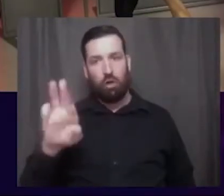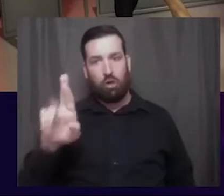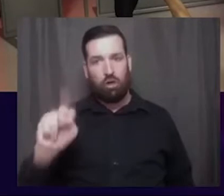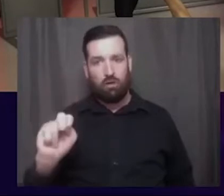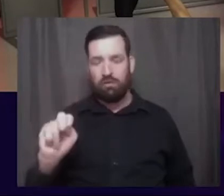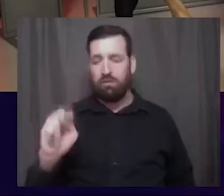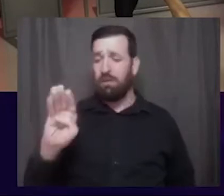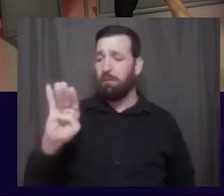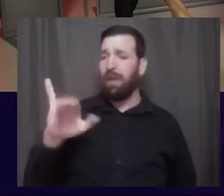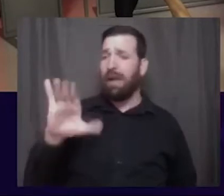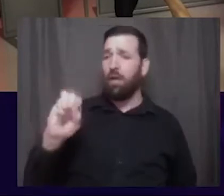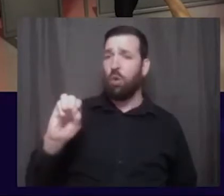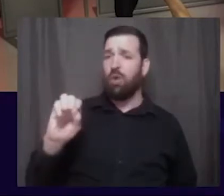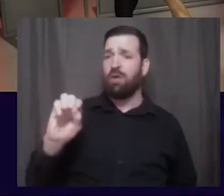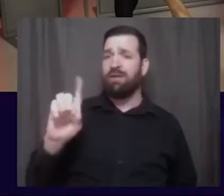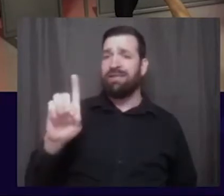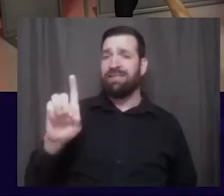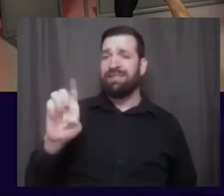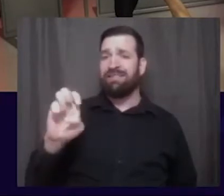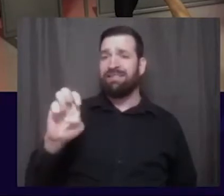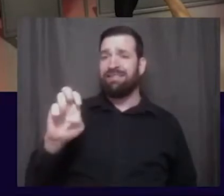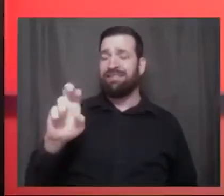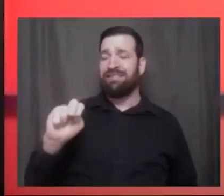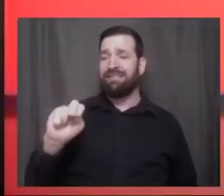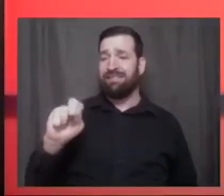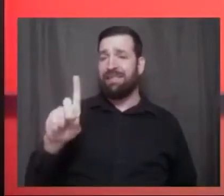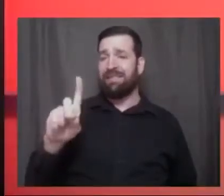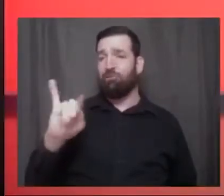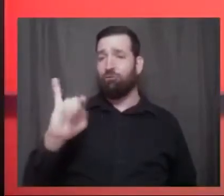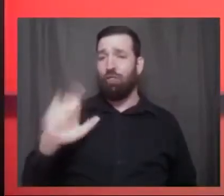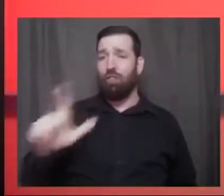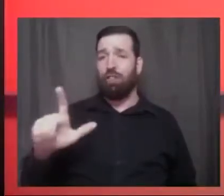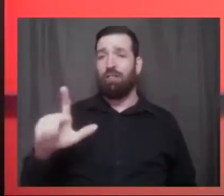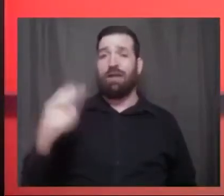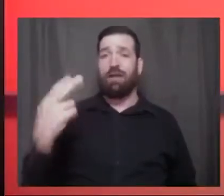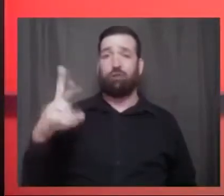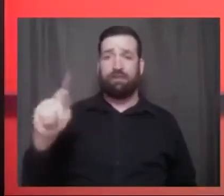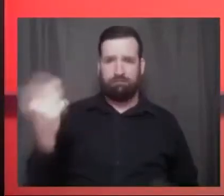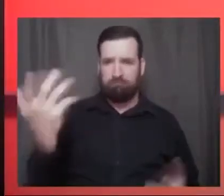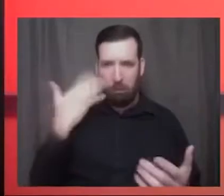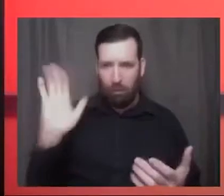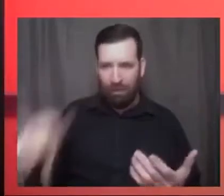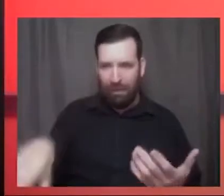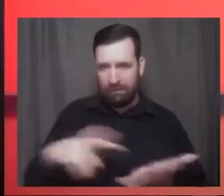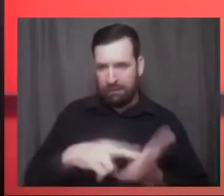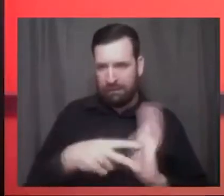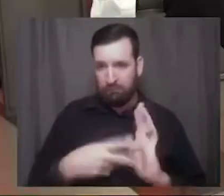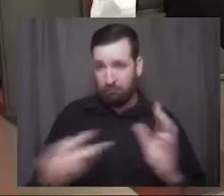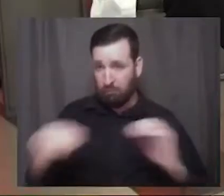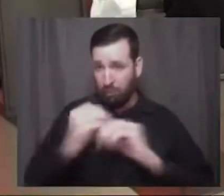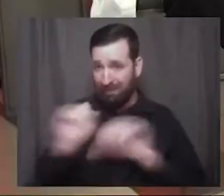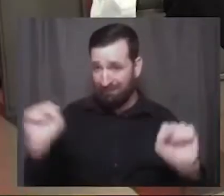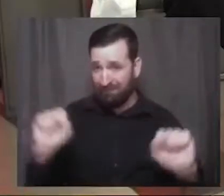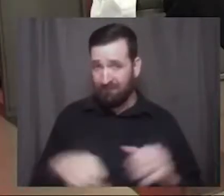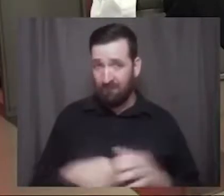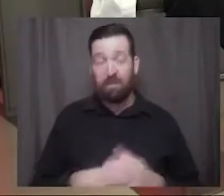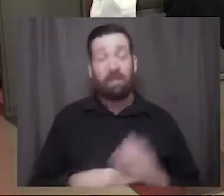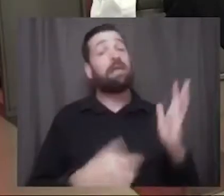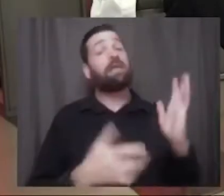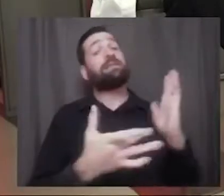bioidentical HRT safer? Well, I don't know what bioidentical hormone therapy is. What is that, and is it safer? So technically,